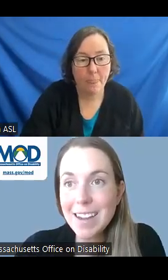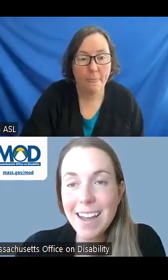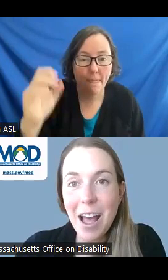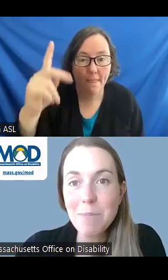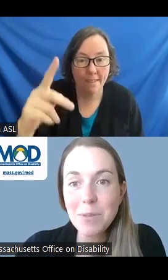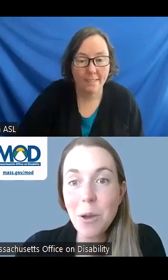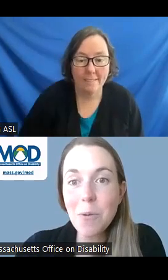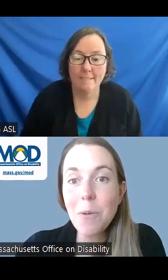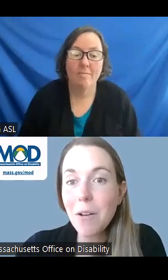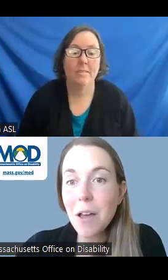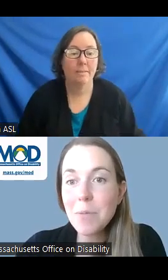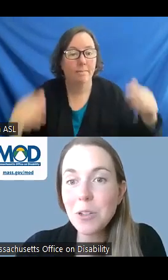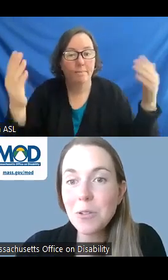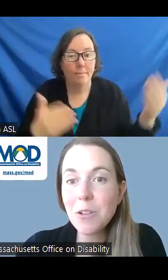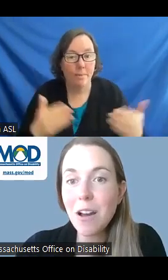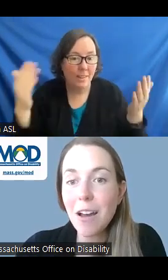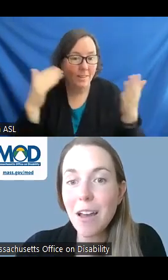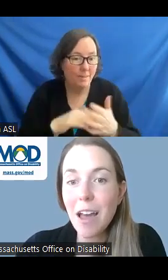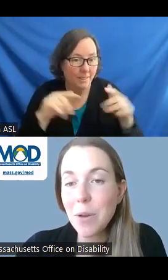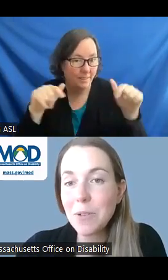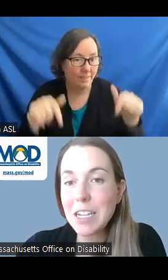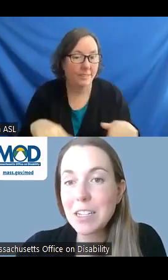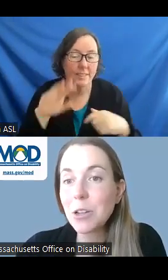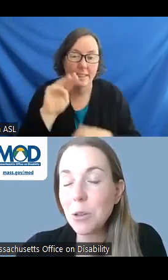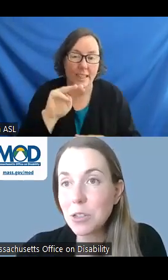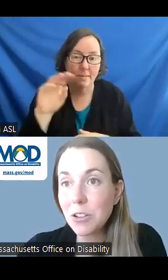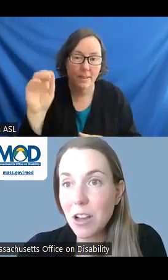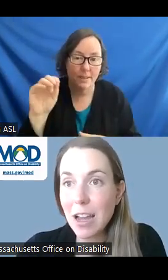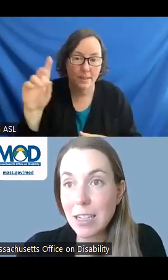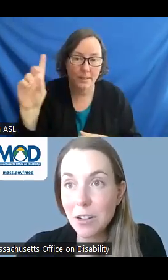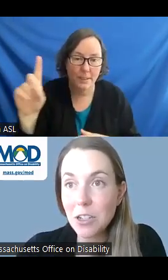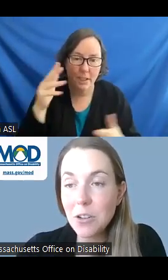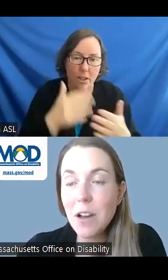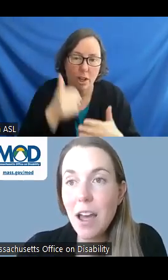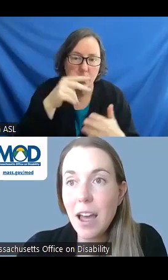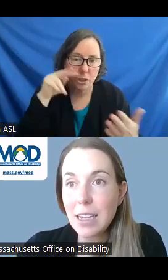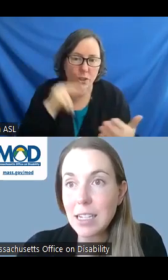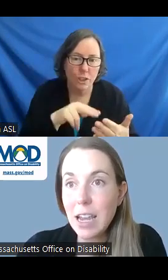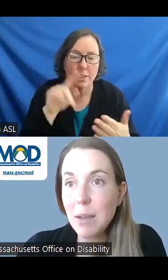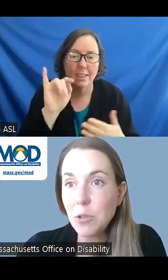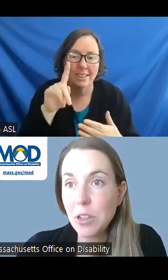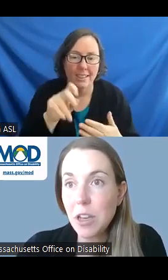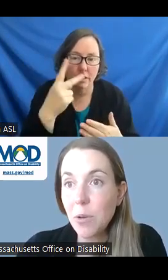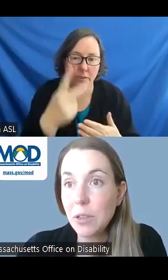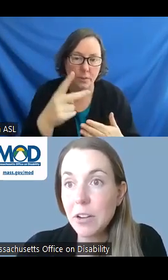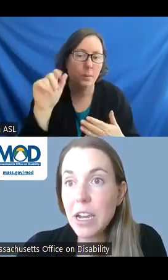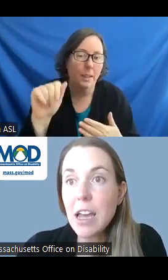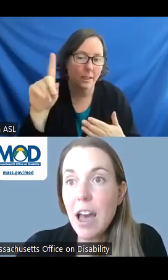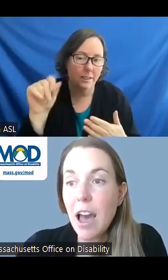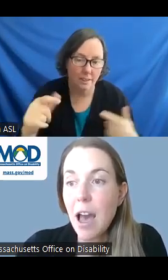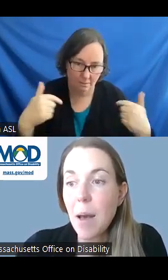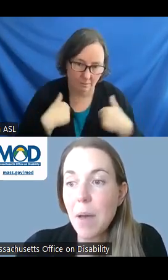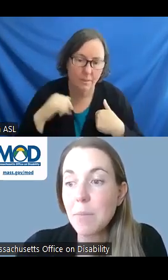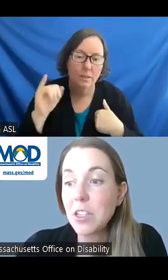All right. So welcome to MOD's Closer Look at Title II. As I said, I'm Julia